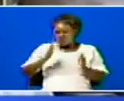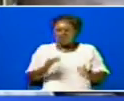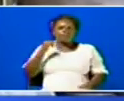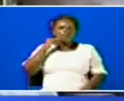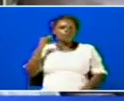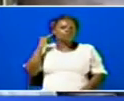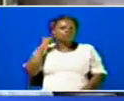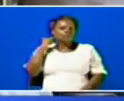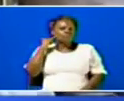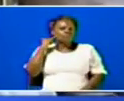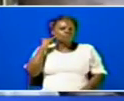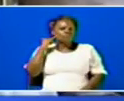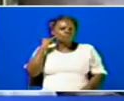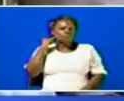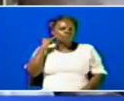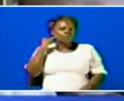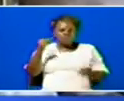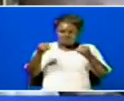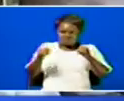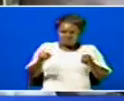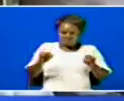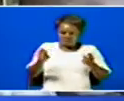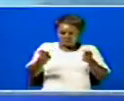Nakuru wame